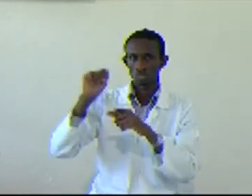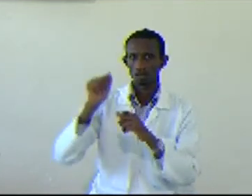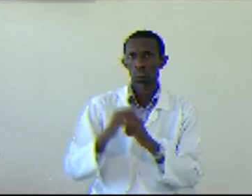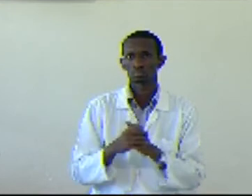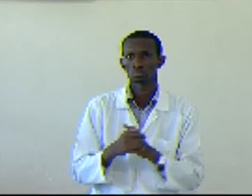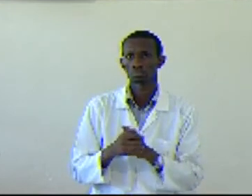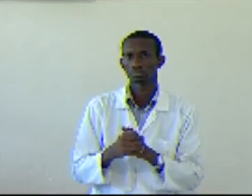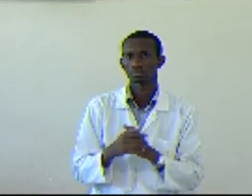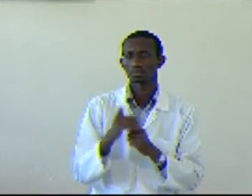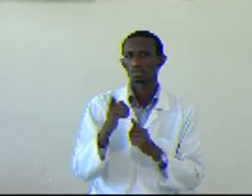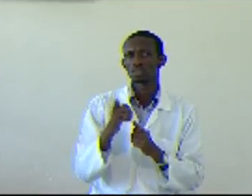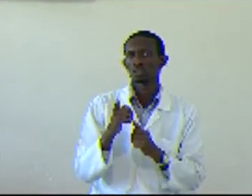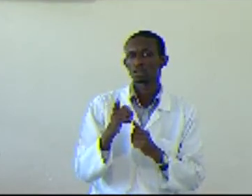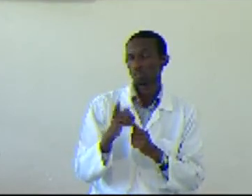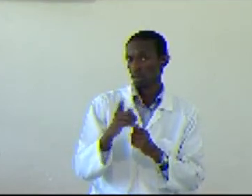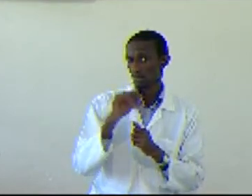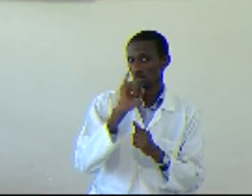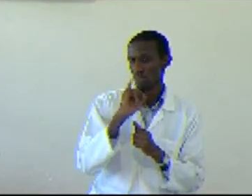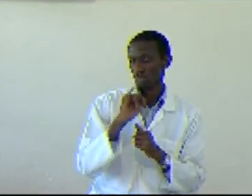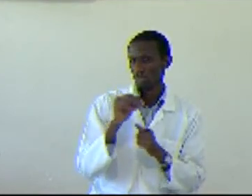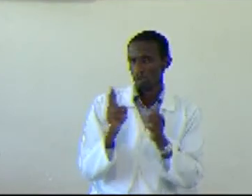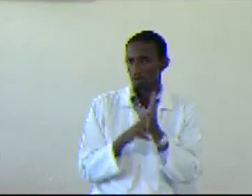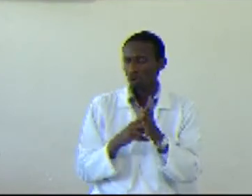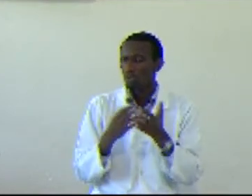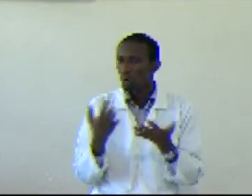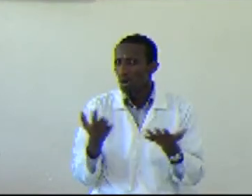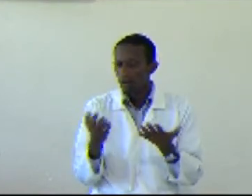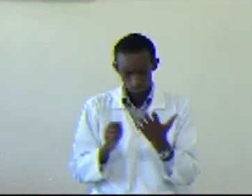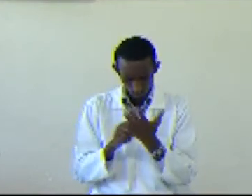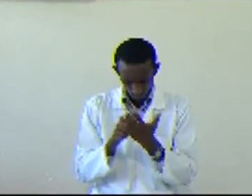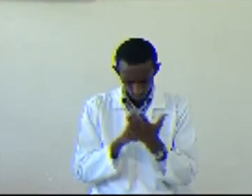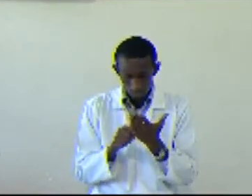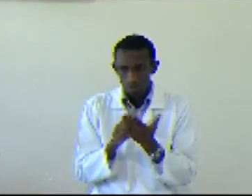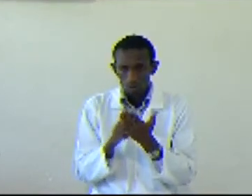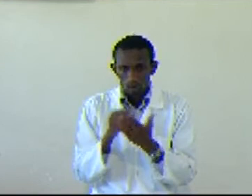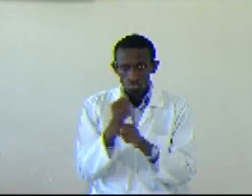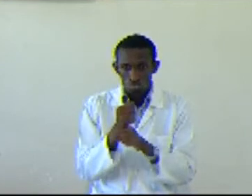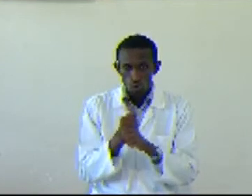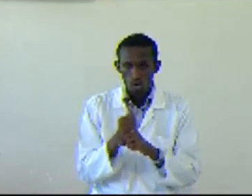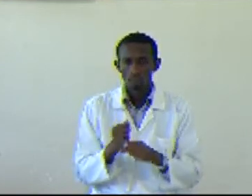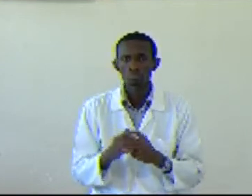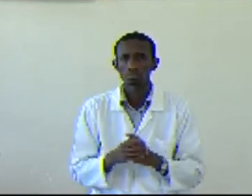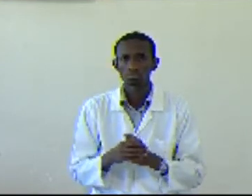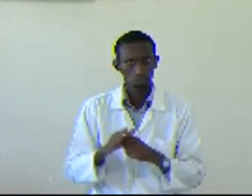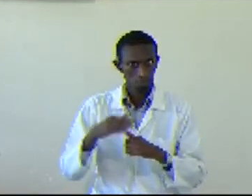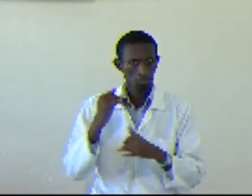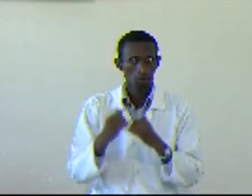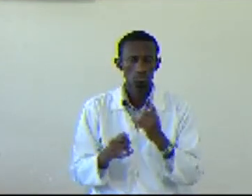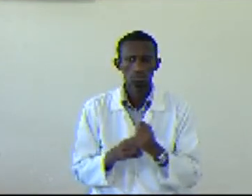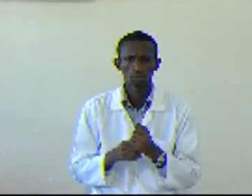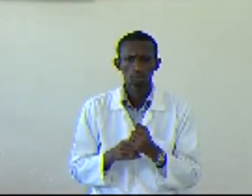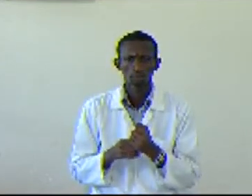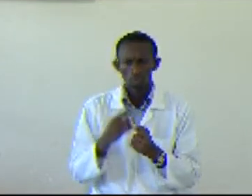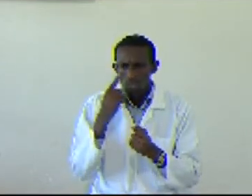So this one is going to be, so what is going to be the answer there? So can you do that? And then you finish. So what will be